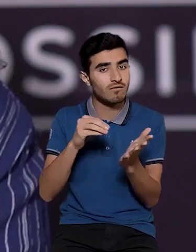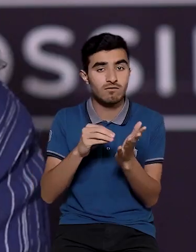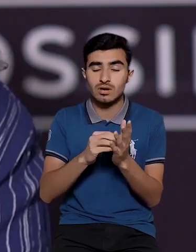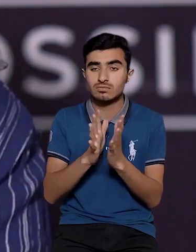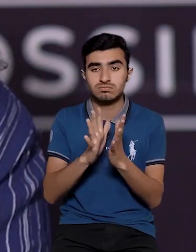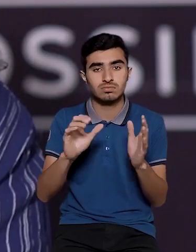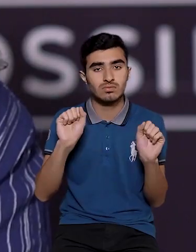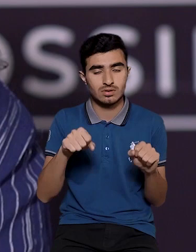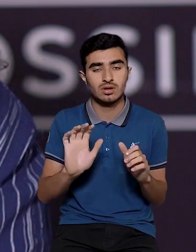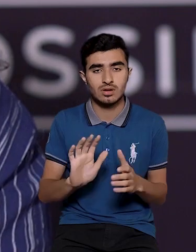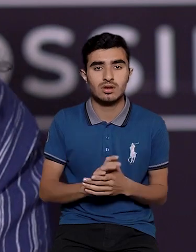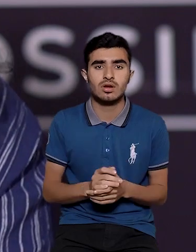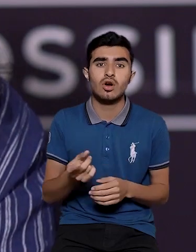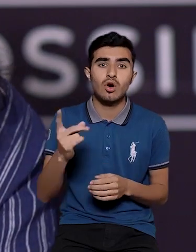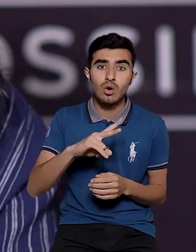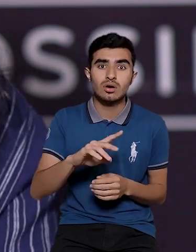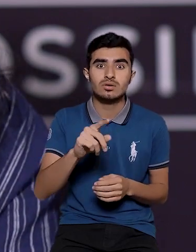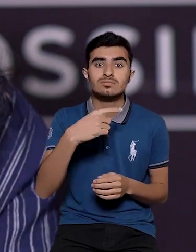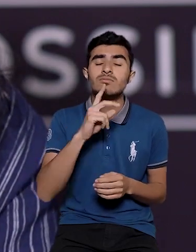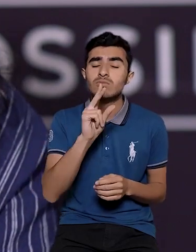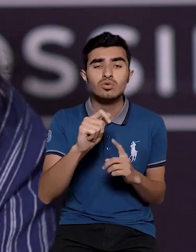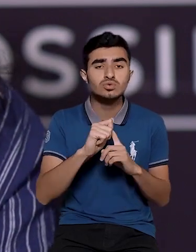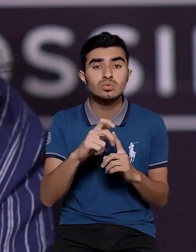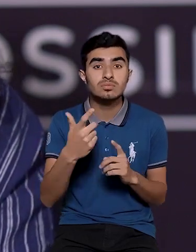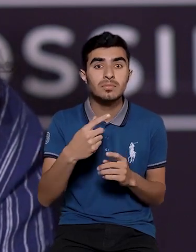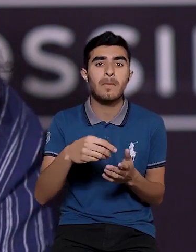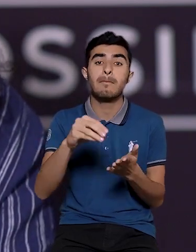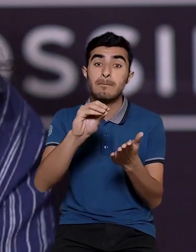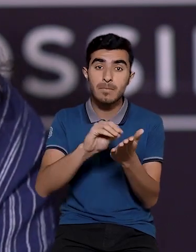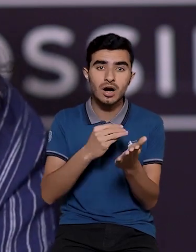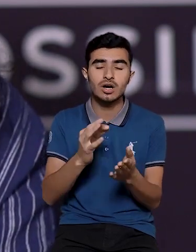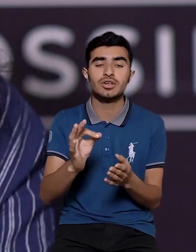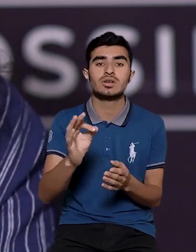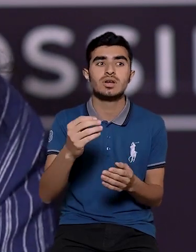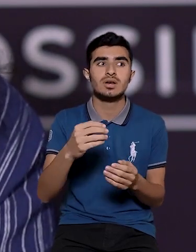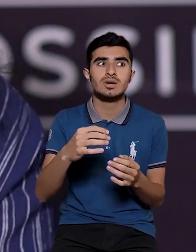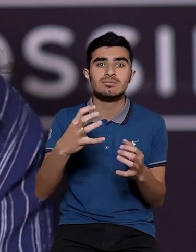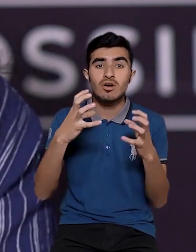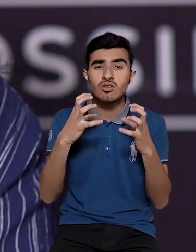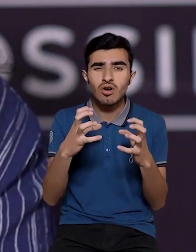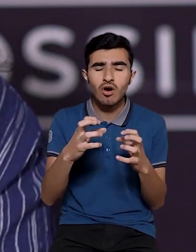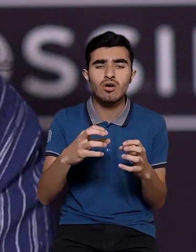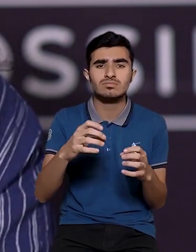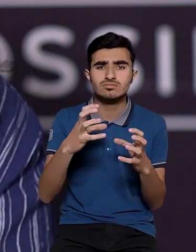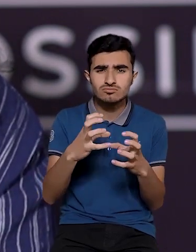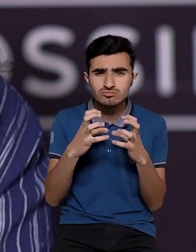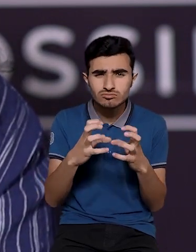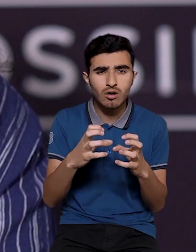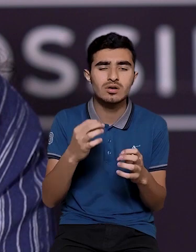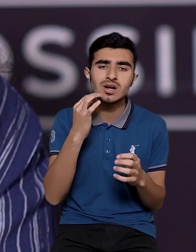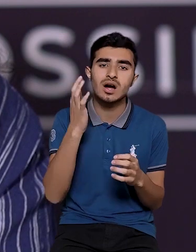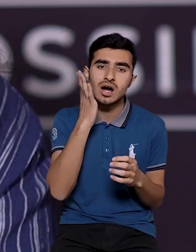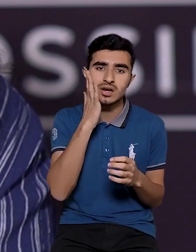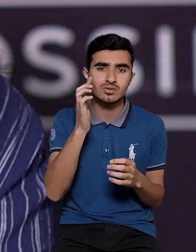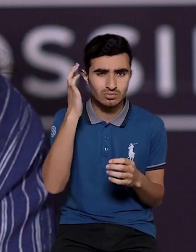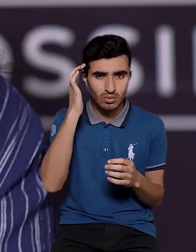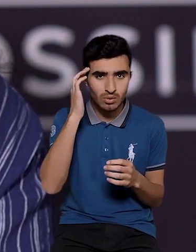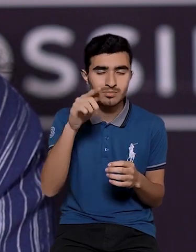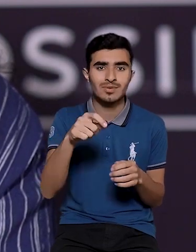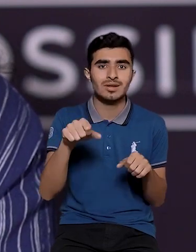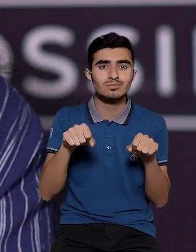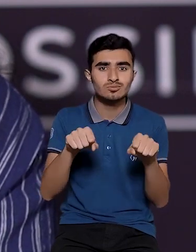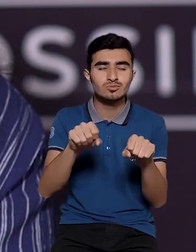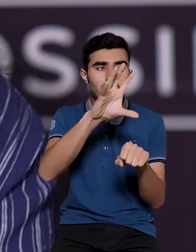And one of the things that everyone needs to look out for is to buy raw honey. So you don't want pasteurized honey. You don't want